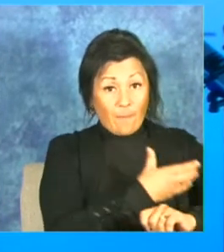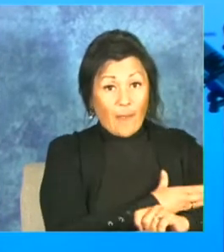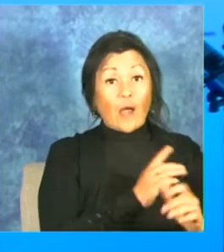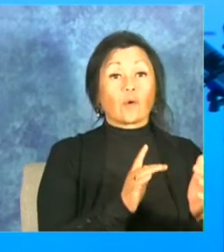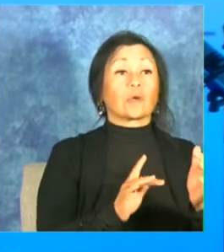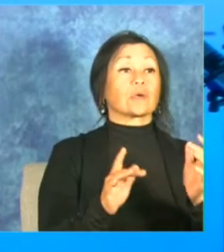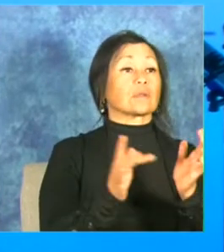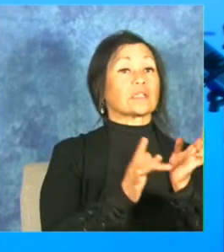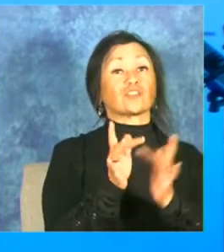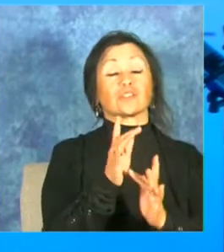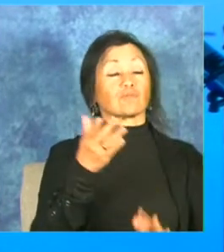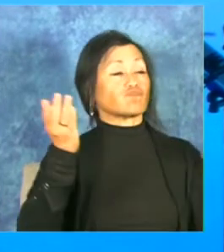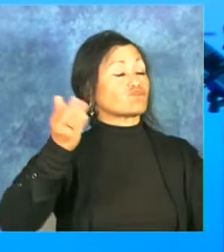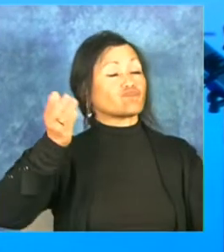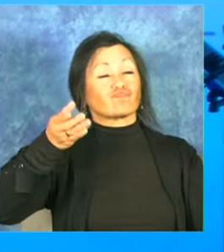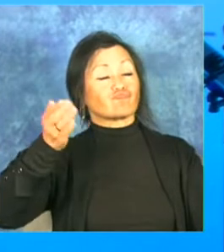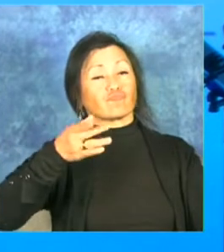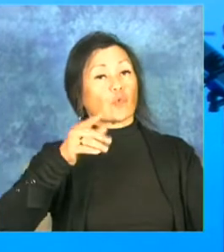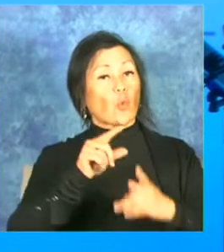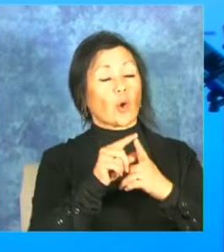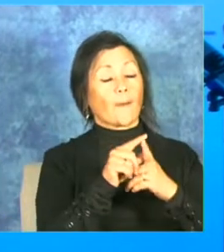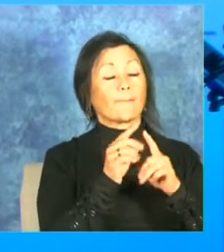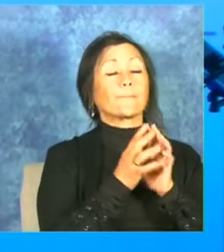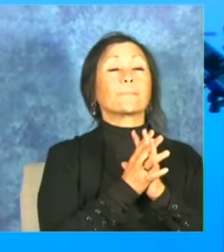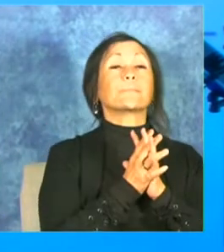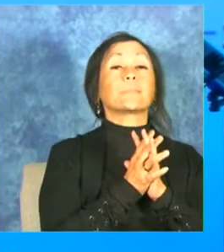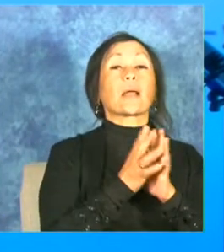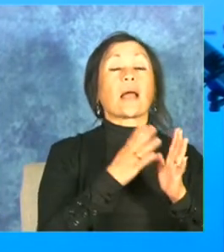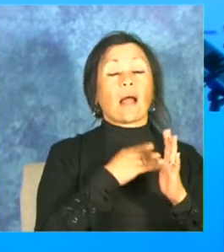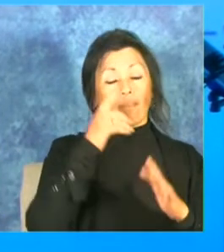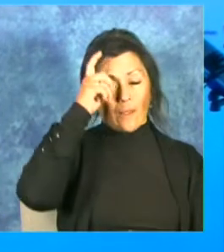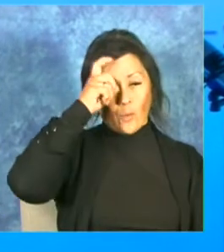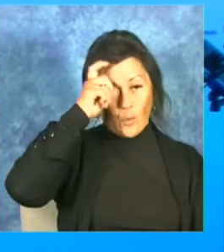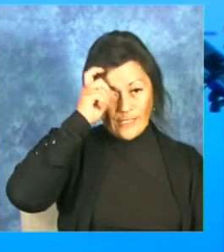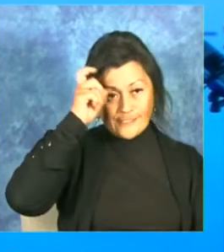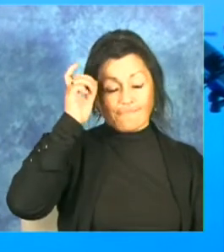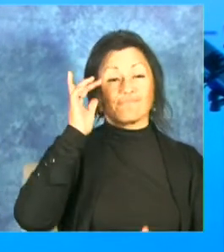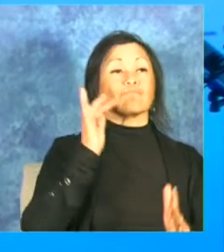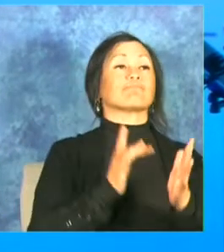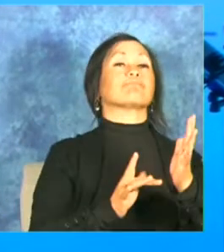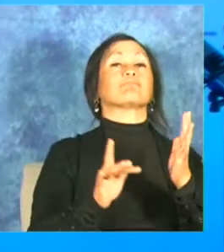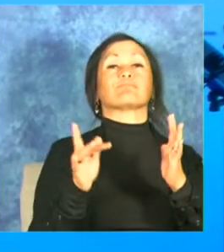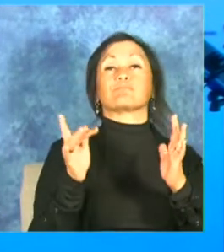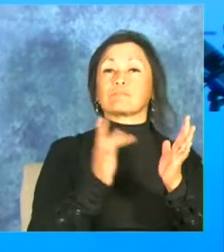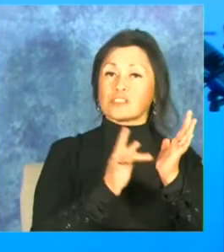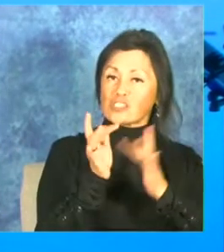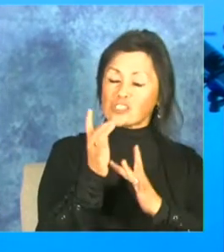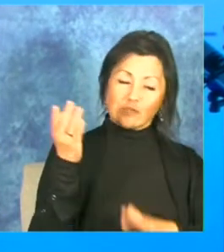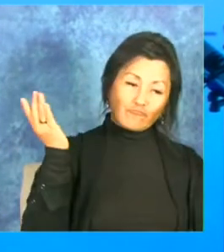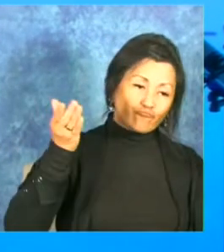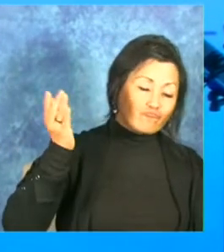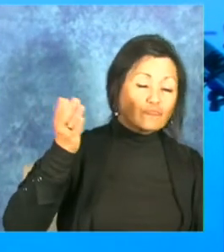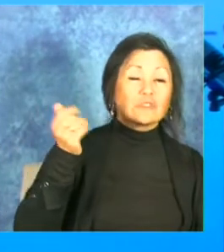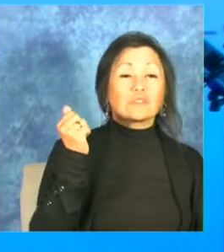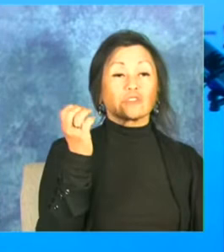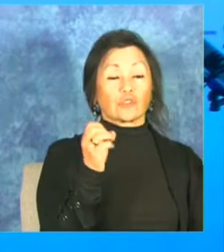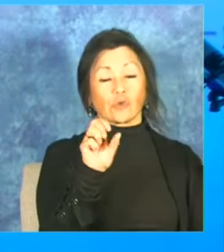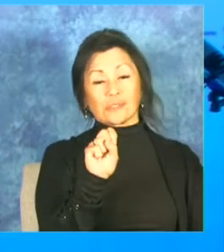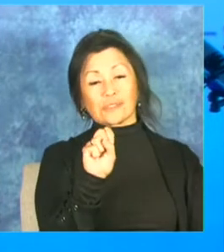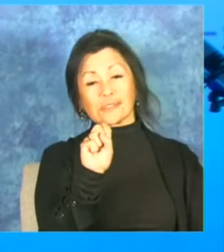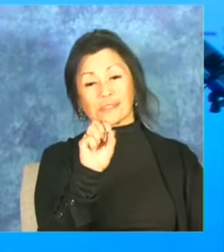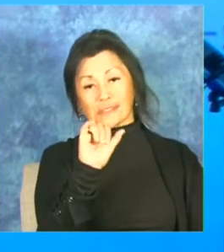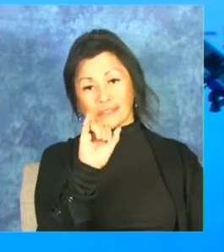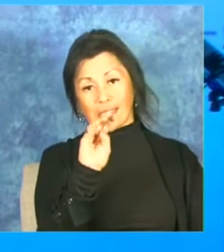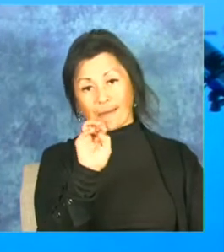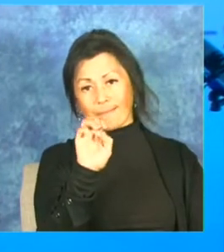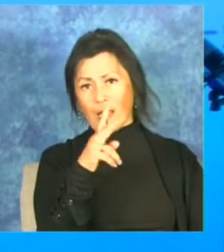which he spoke the word, and the wisdom in which he spoke. So Simon